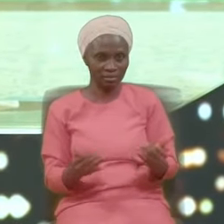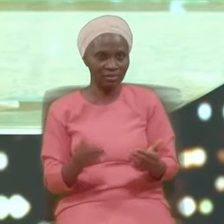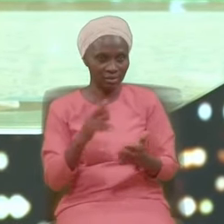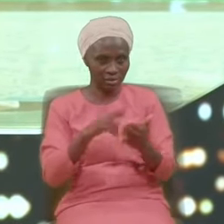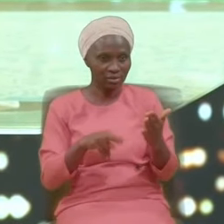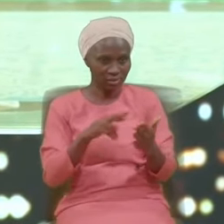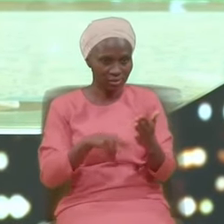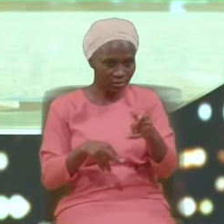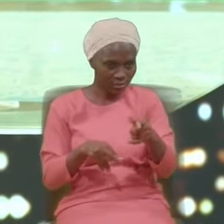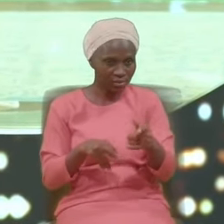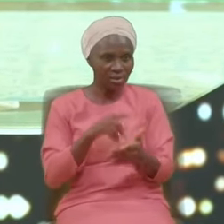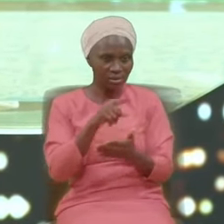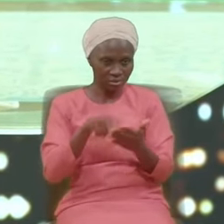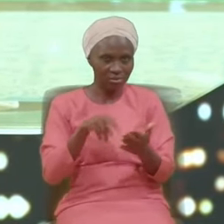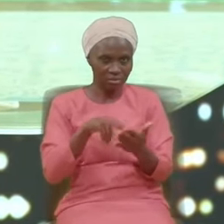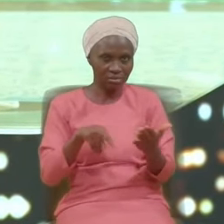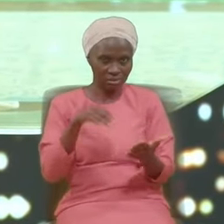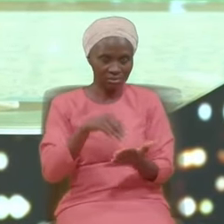Look at this one.